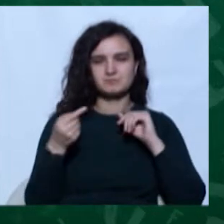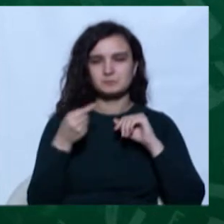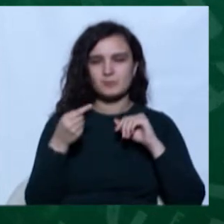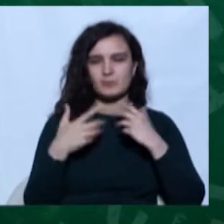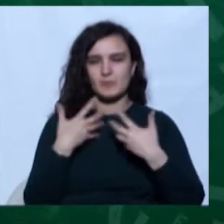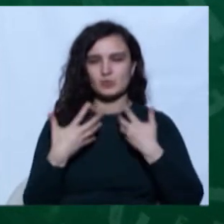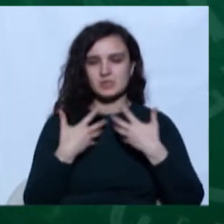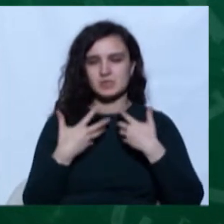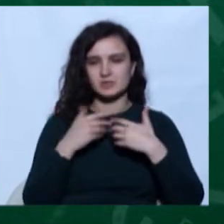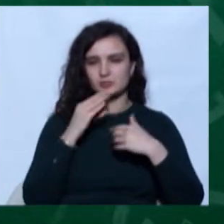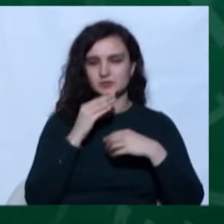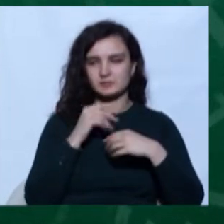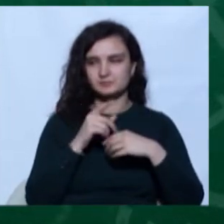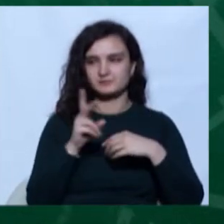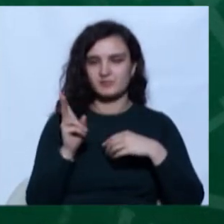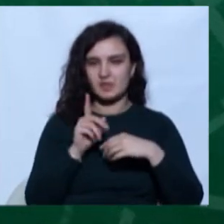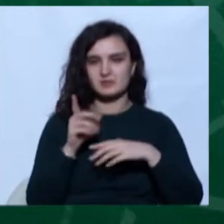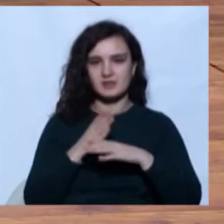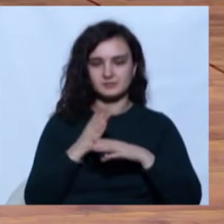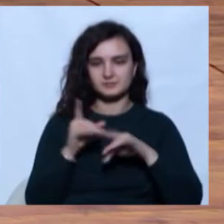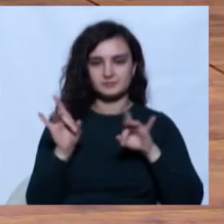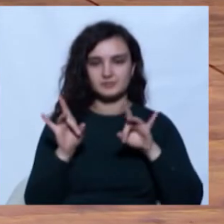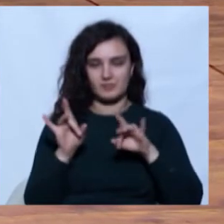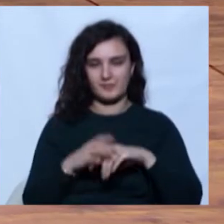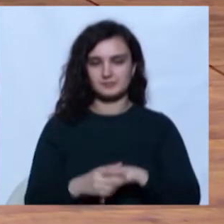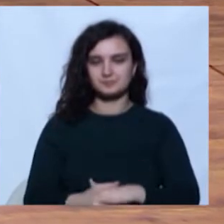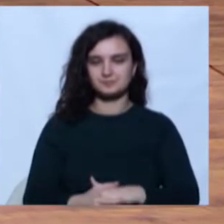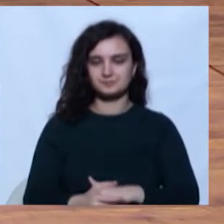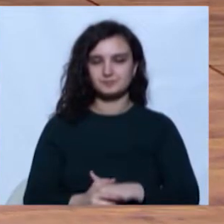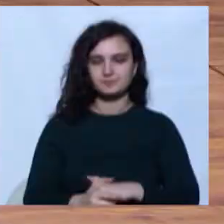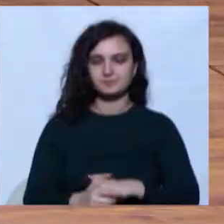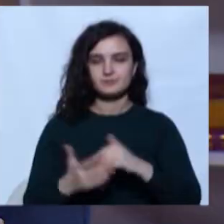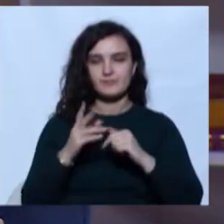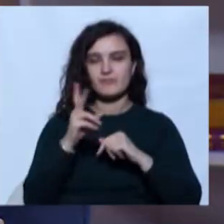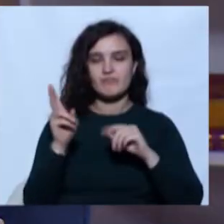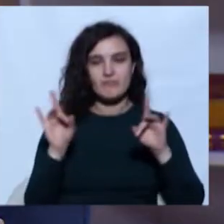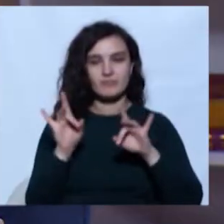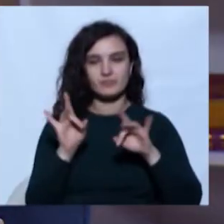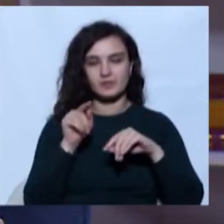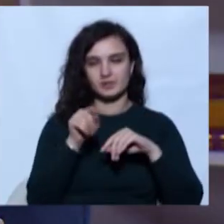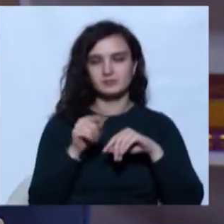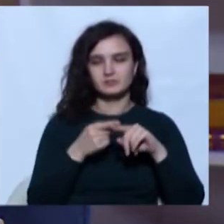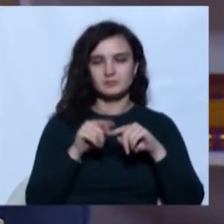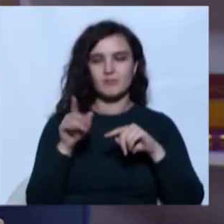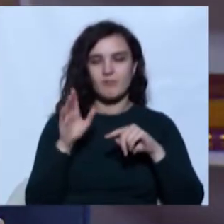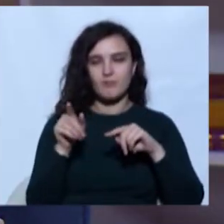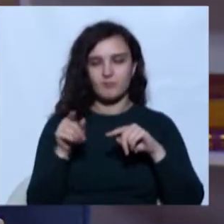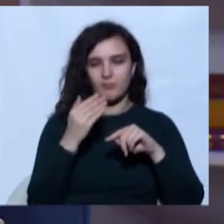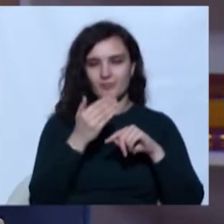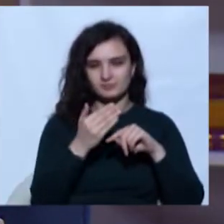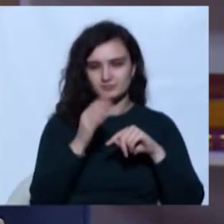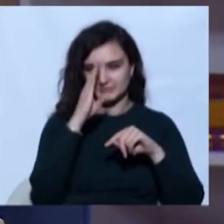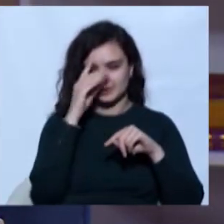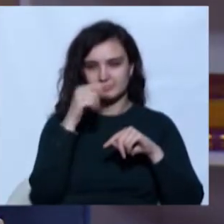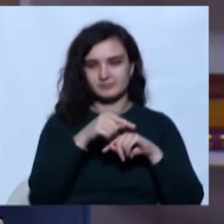emotion of wanting what someone else has. And maybe if someone is jealous of you, they will become your